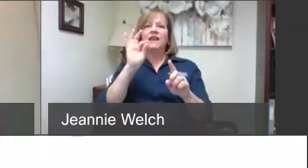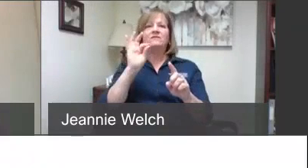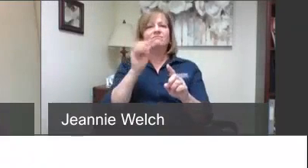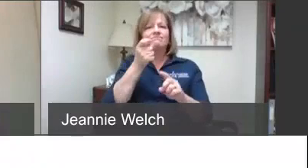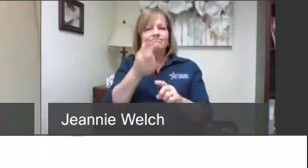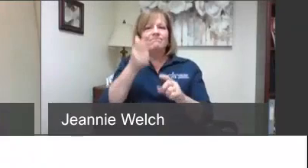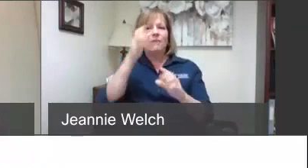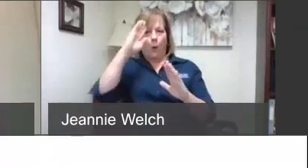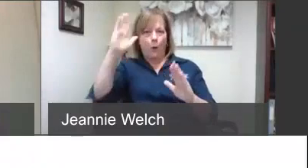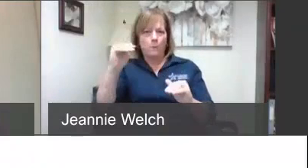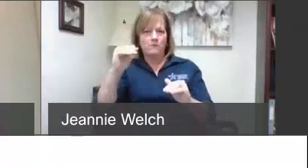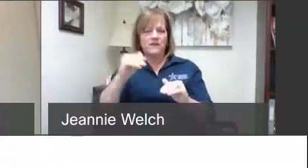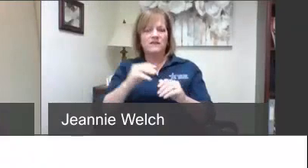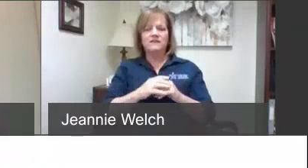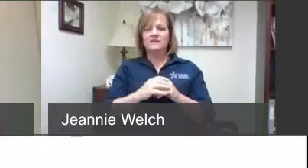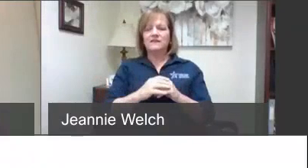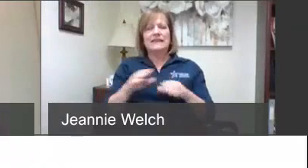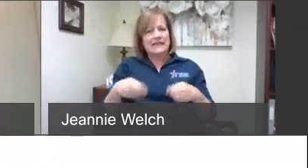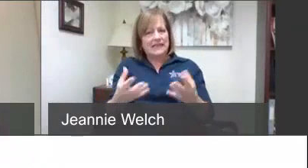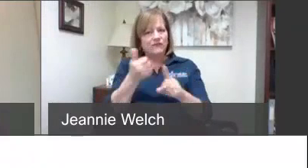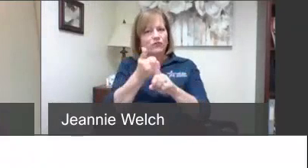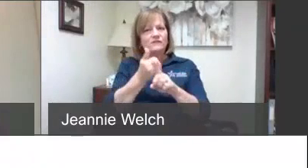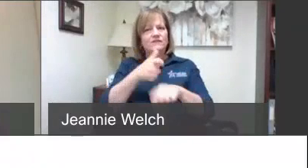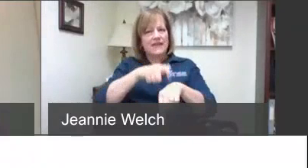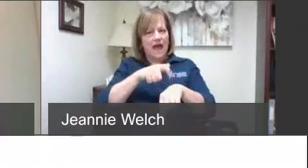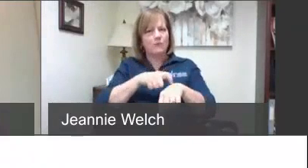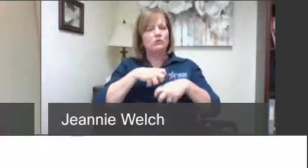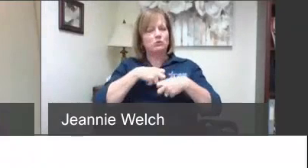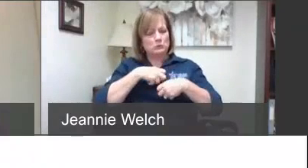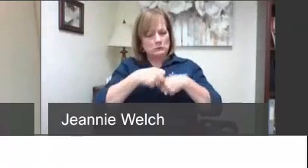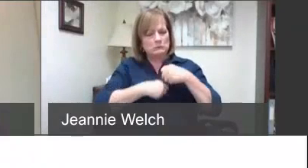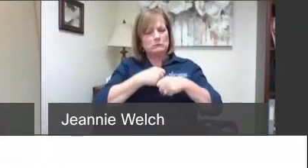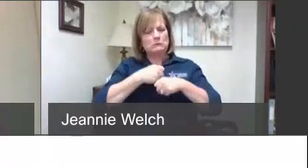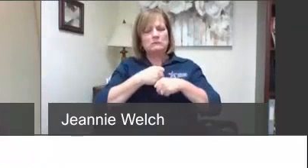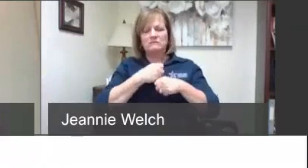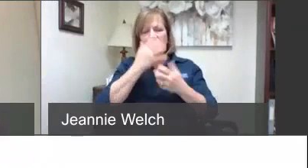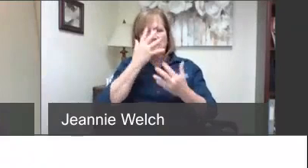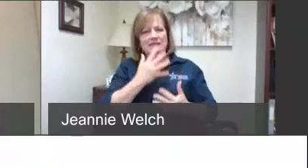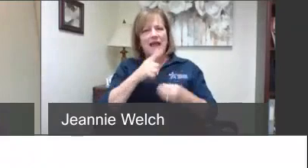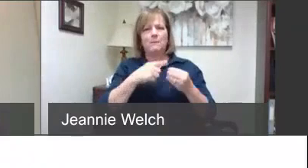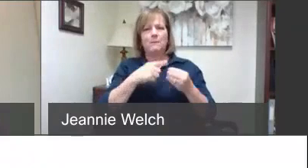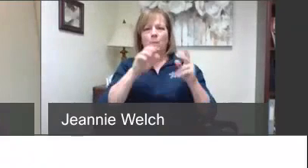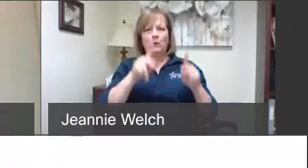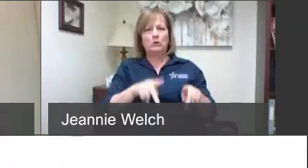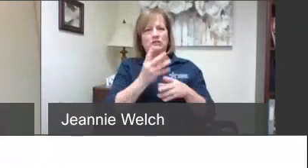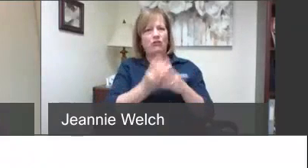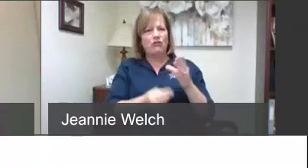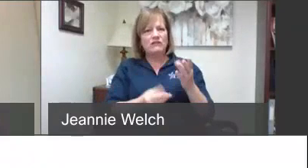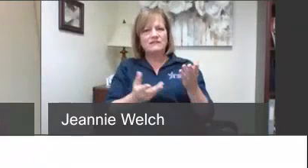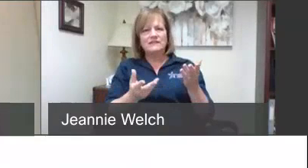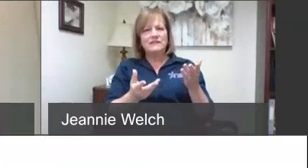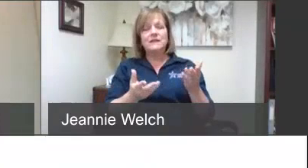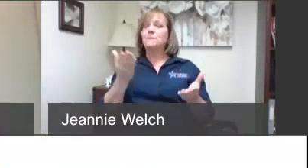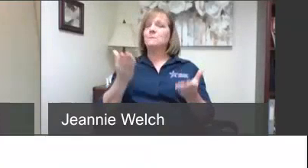to mourn. Also remember that healing takes time, but not just